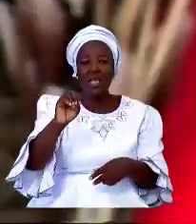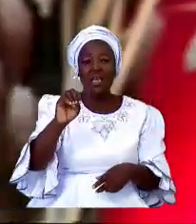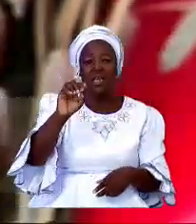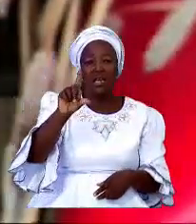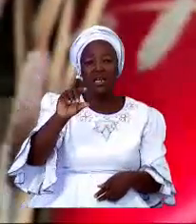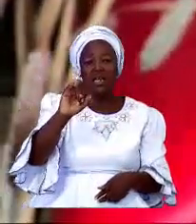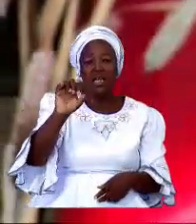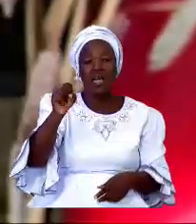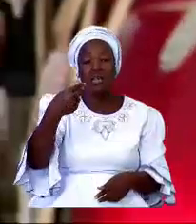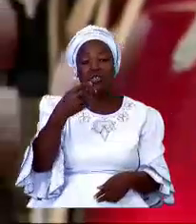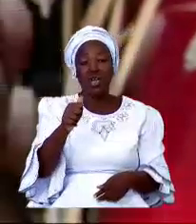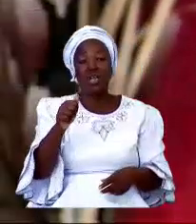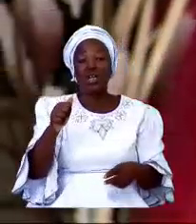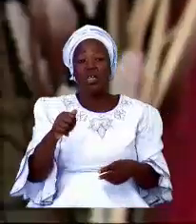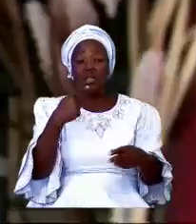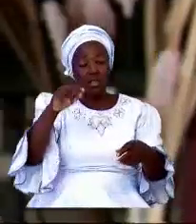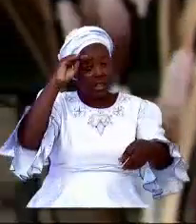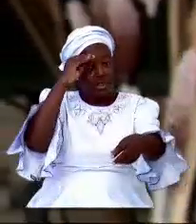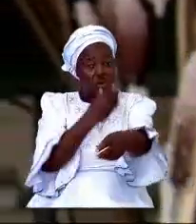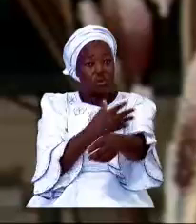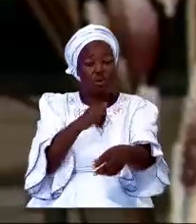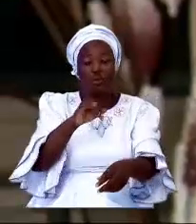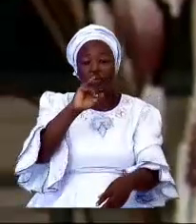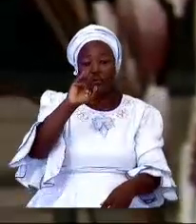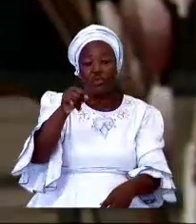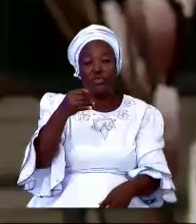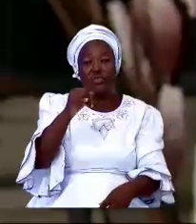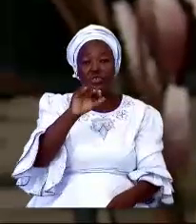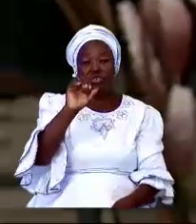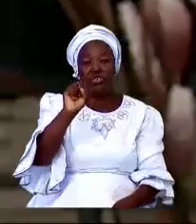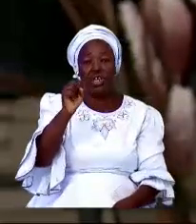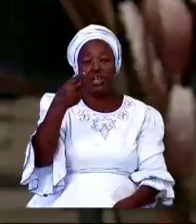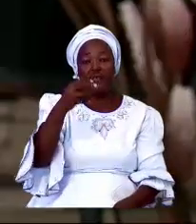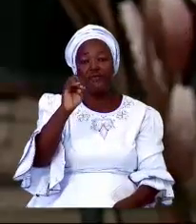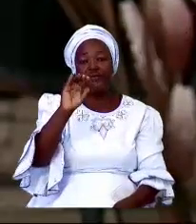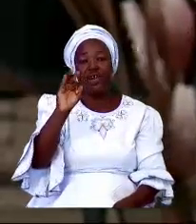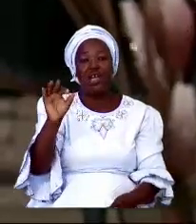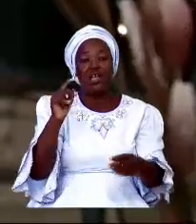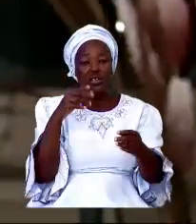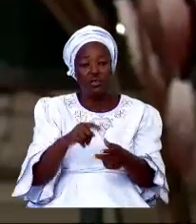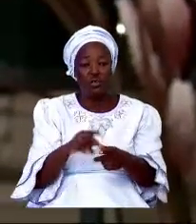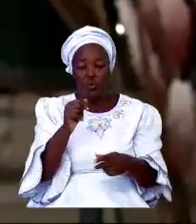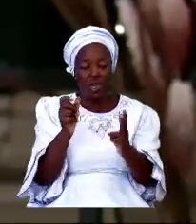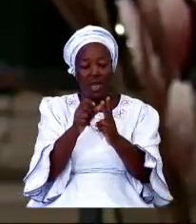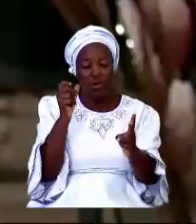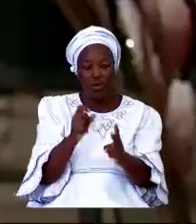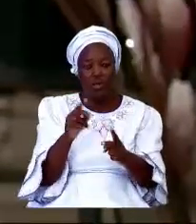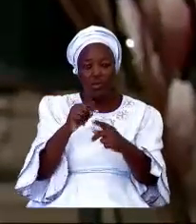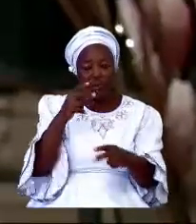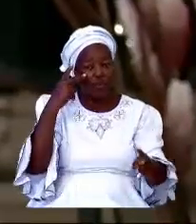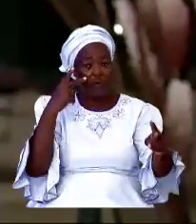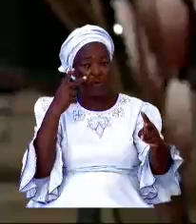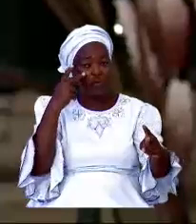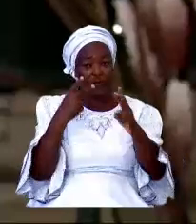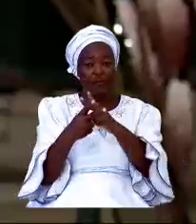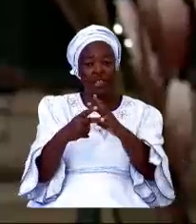And Elisha, the son of Shaphat of Abel Meholah, shall thou anoint